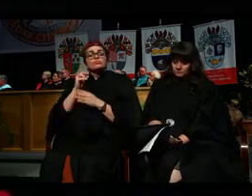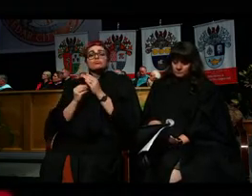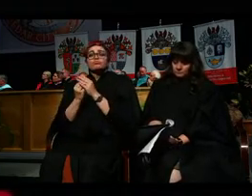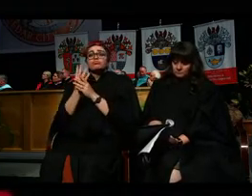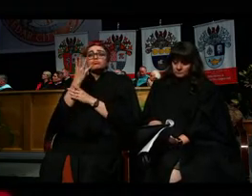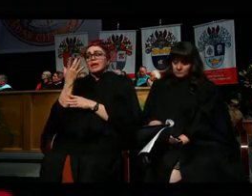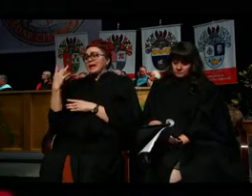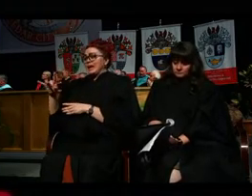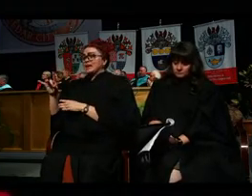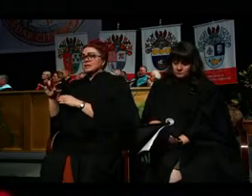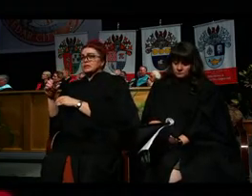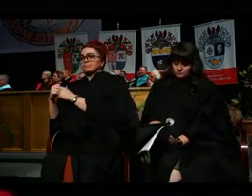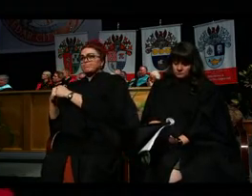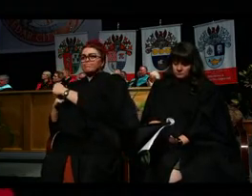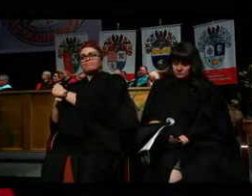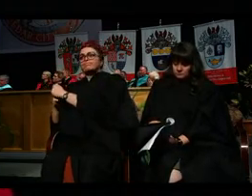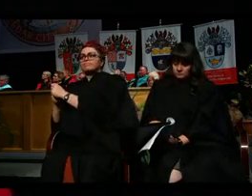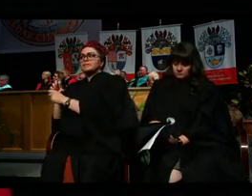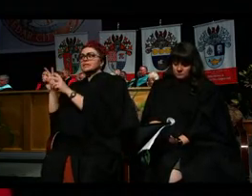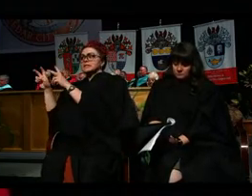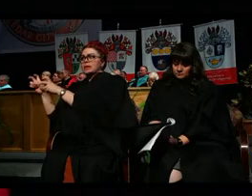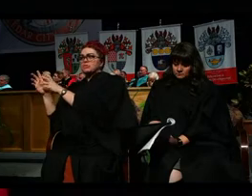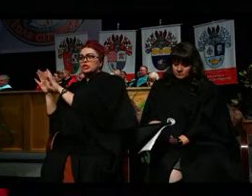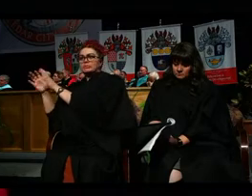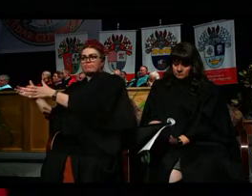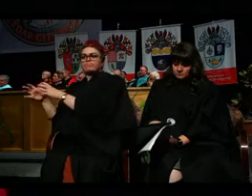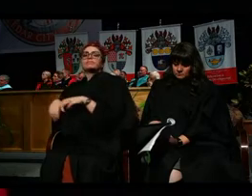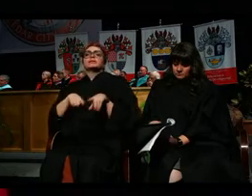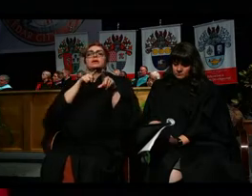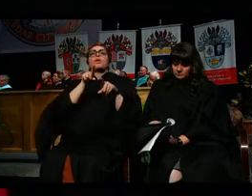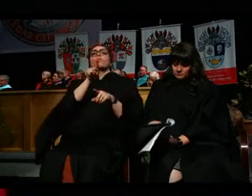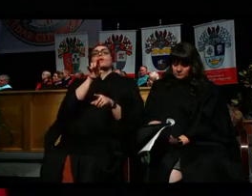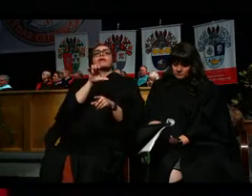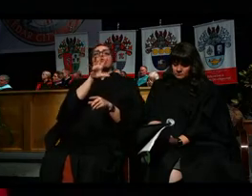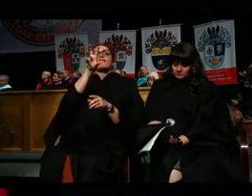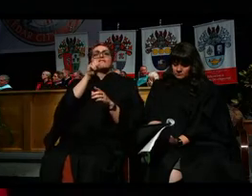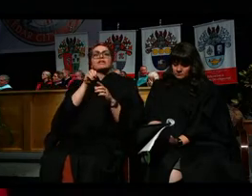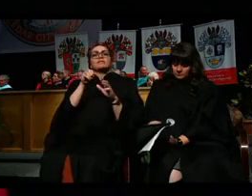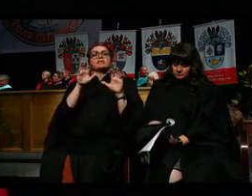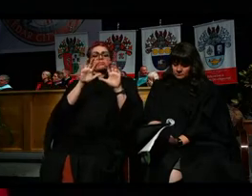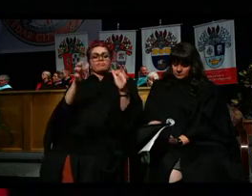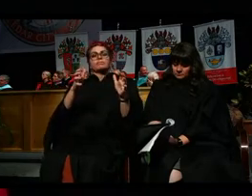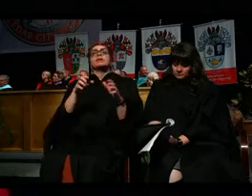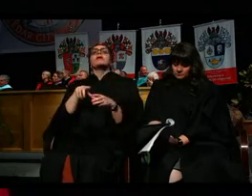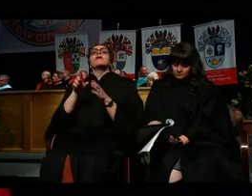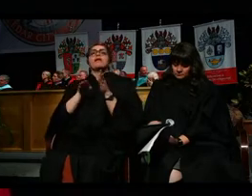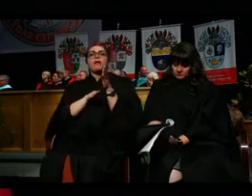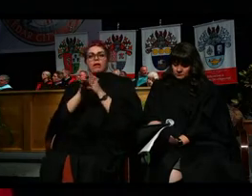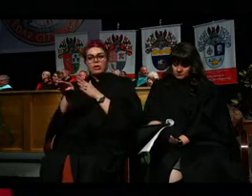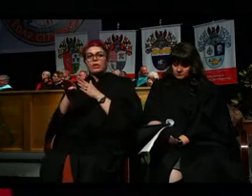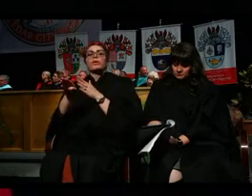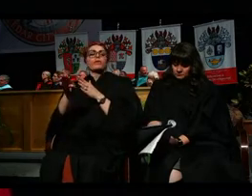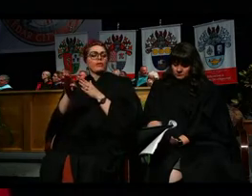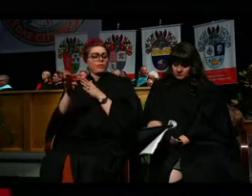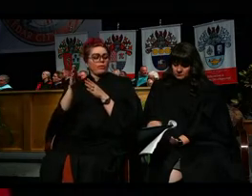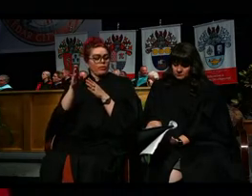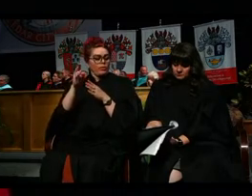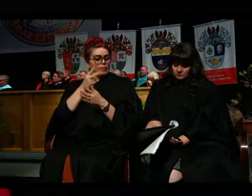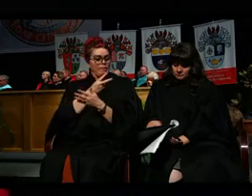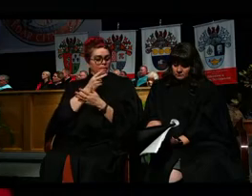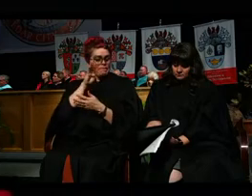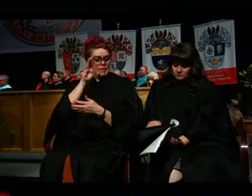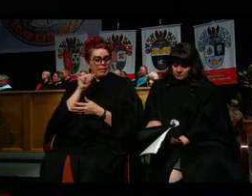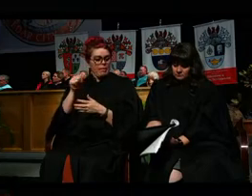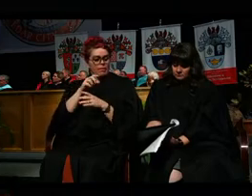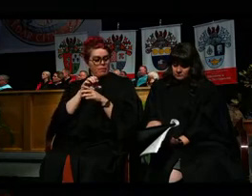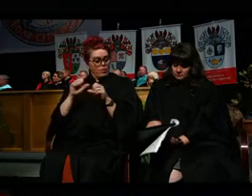course subjects in 1898 to more than 150. Undergraduate programs and 32 graduate and certificate programs. And